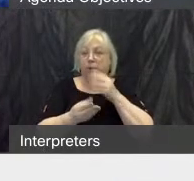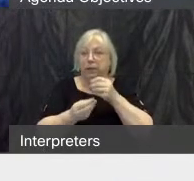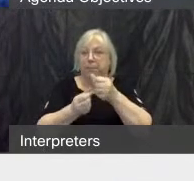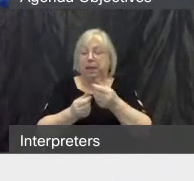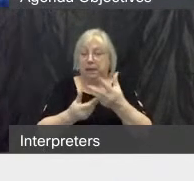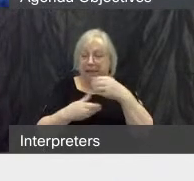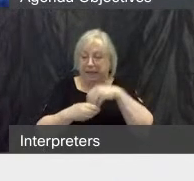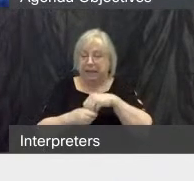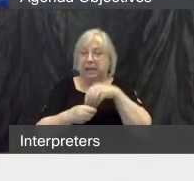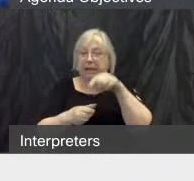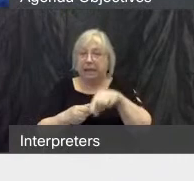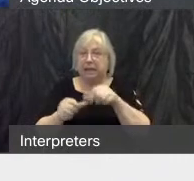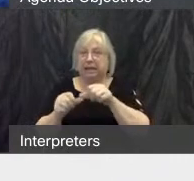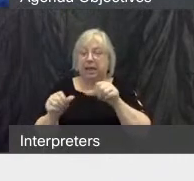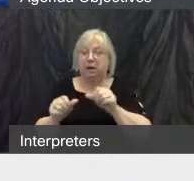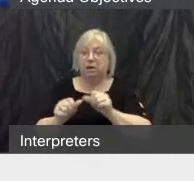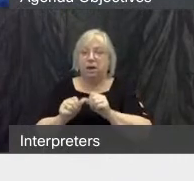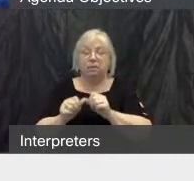area in the